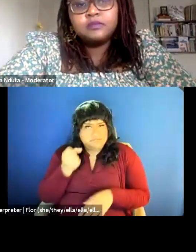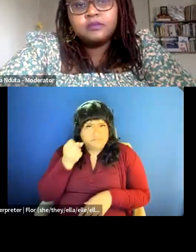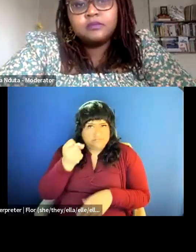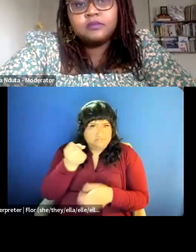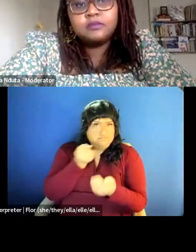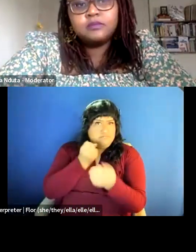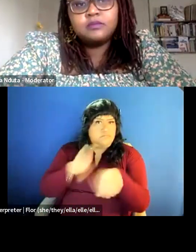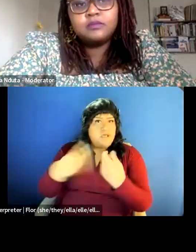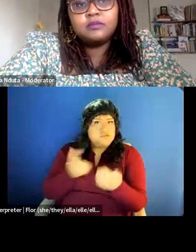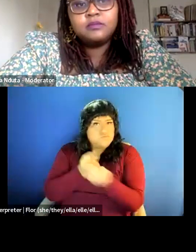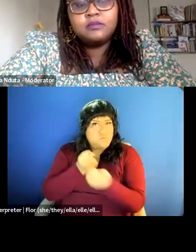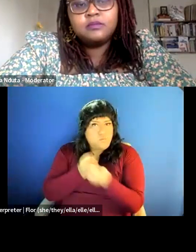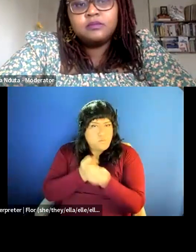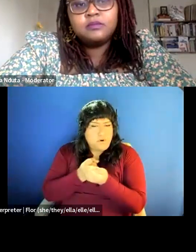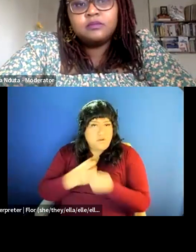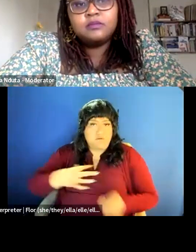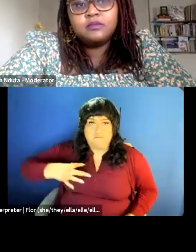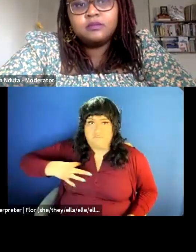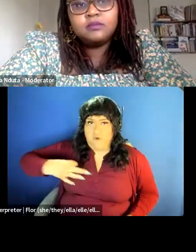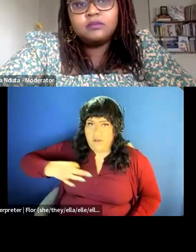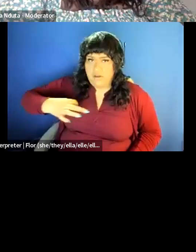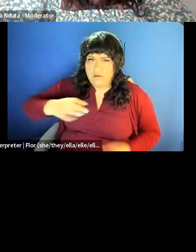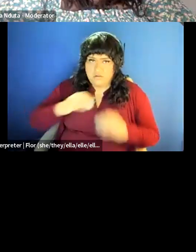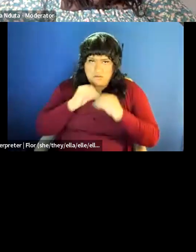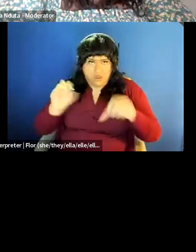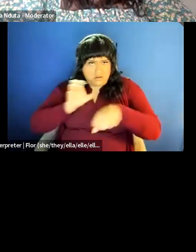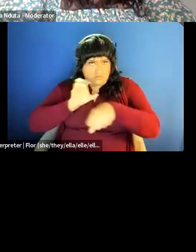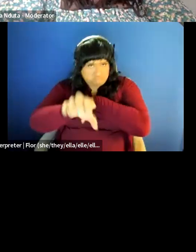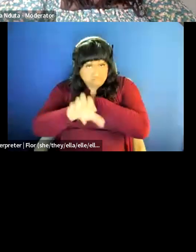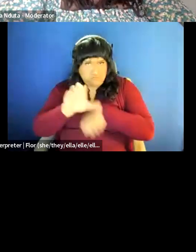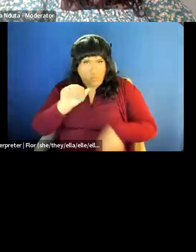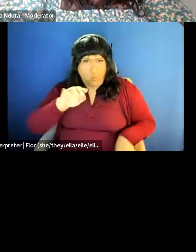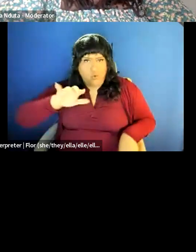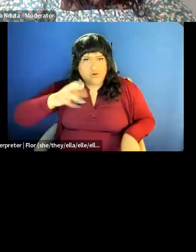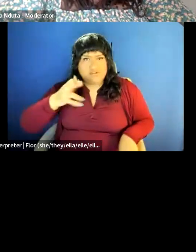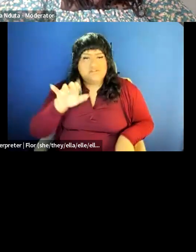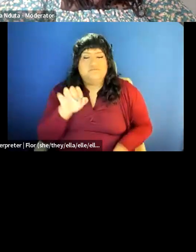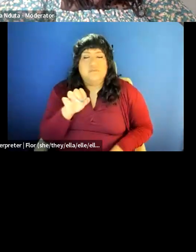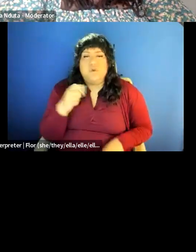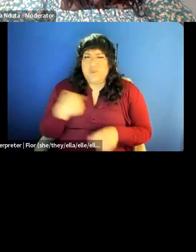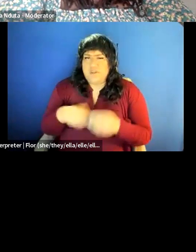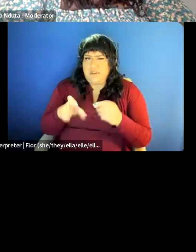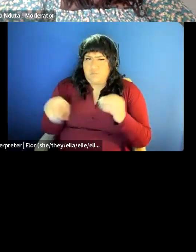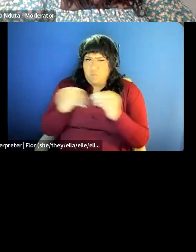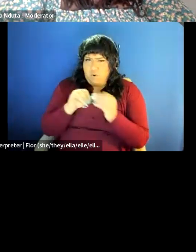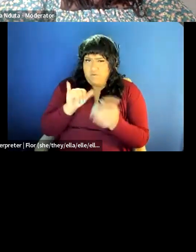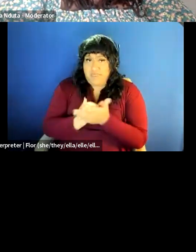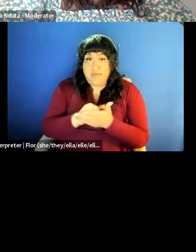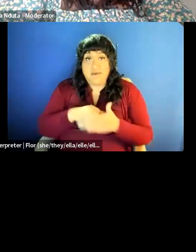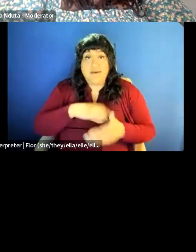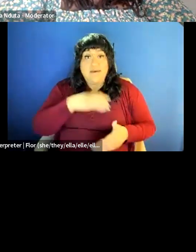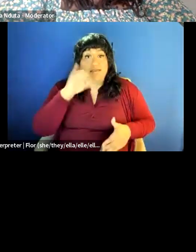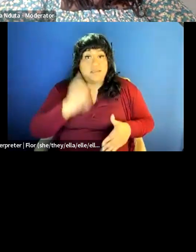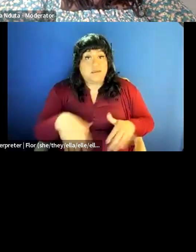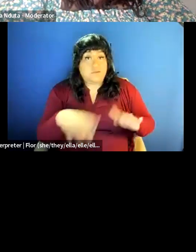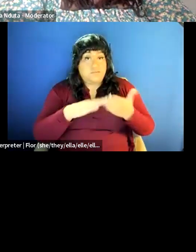housing where that's voluntary, non-coercive housing. We need far more of that. And this enhanced community mutual aid, a couple of people